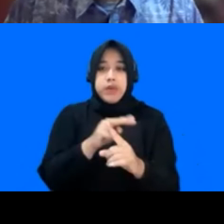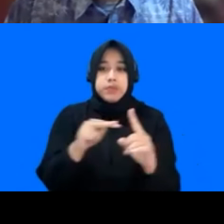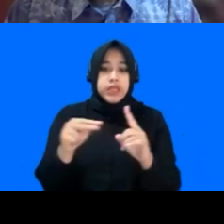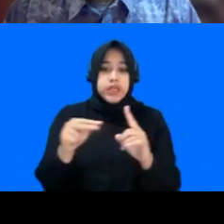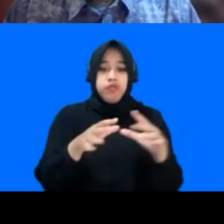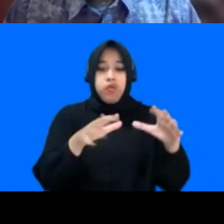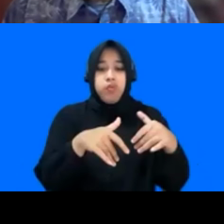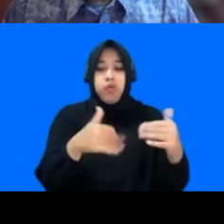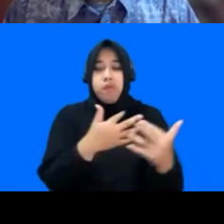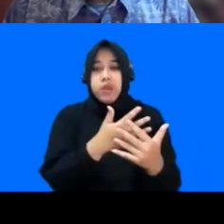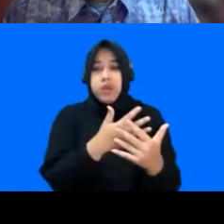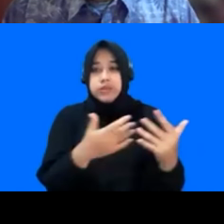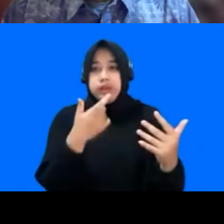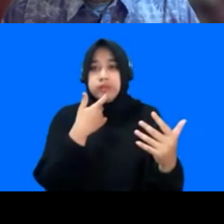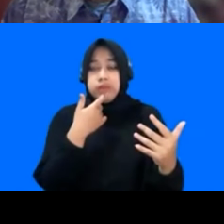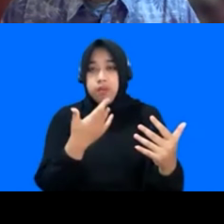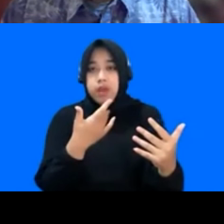So